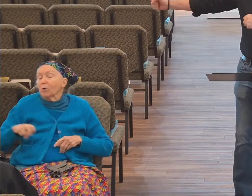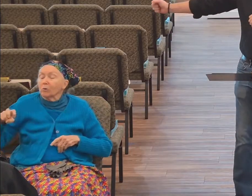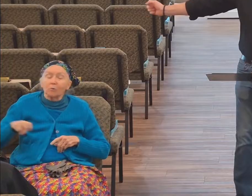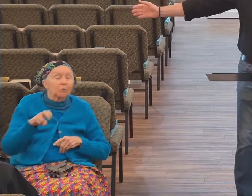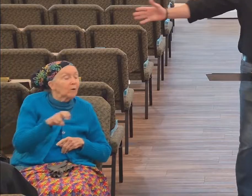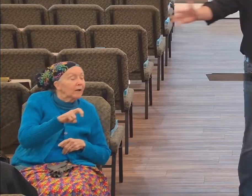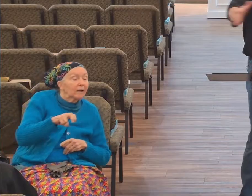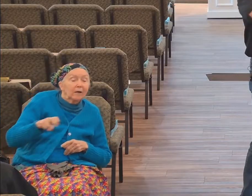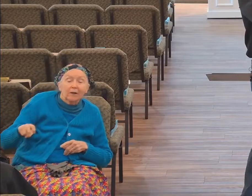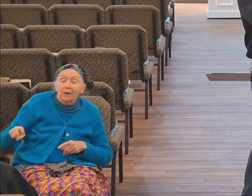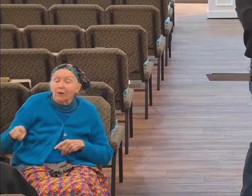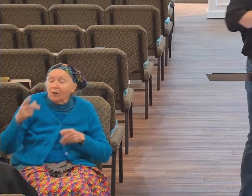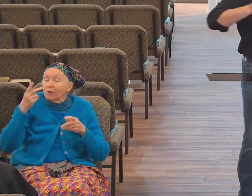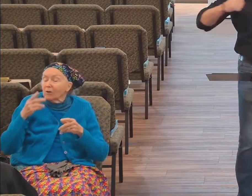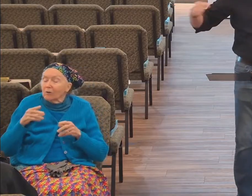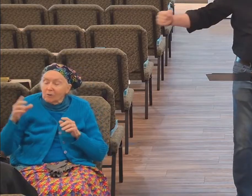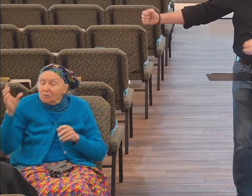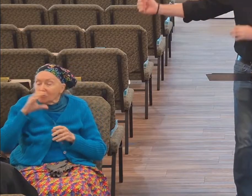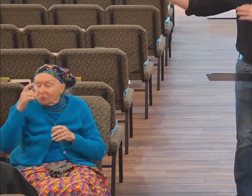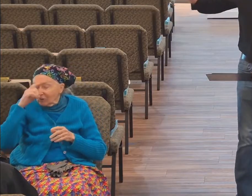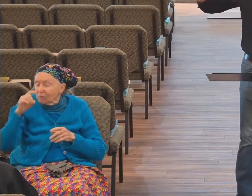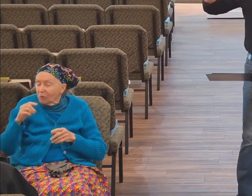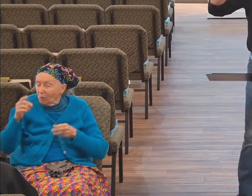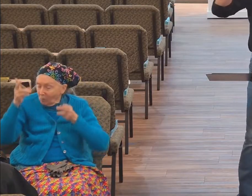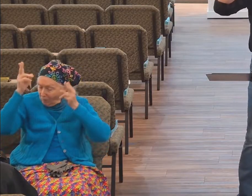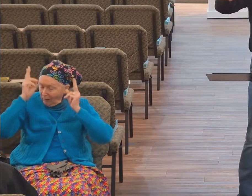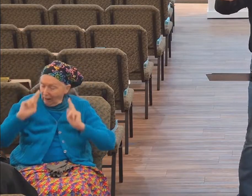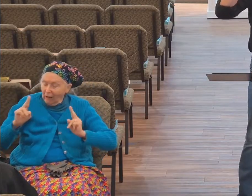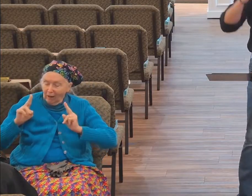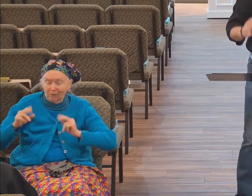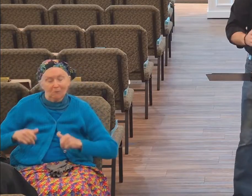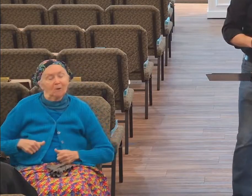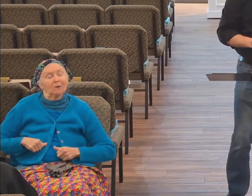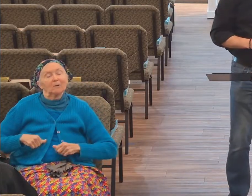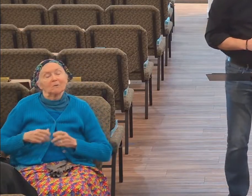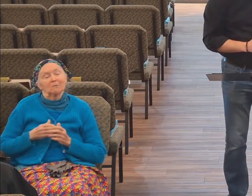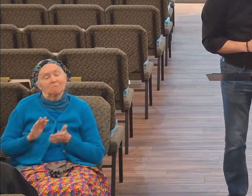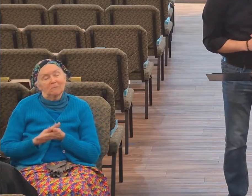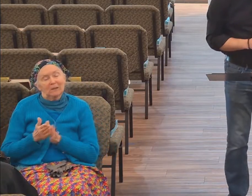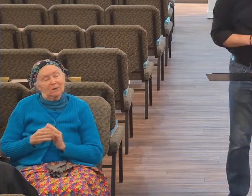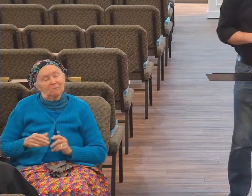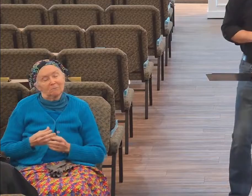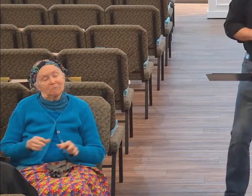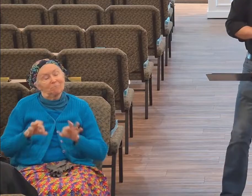for prestige and honor and followers. This was obviously a very common thing.